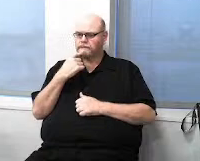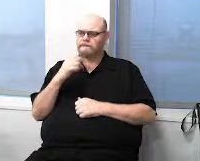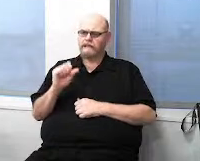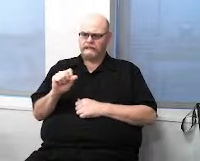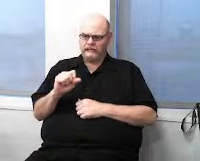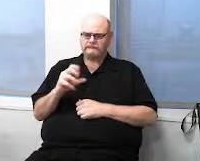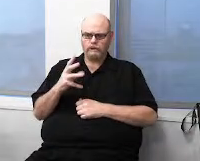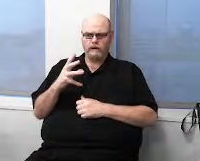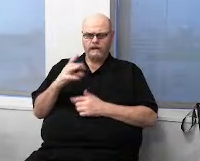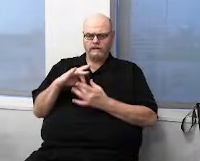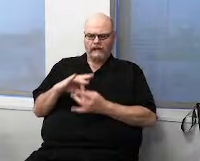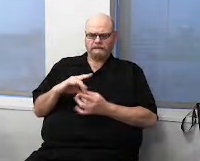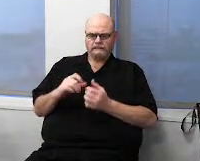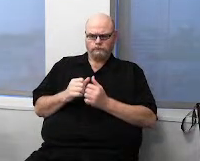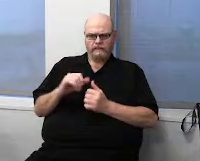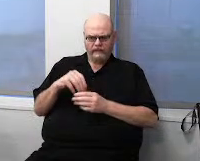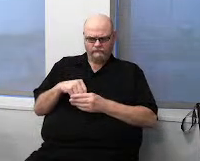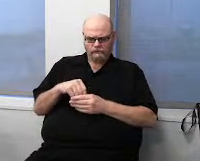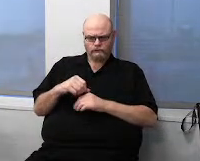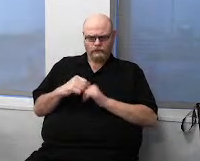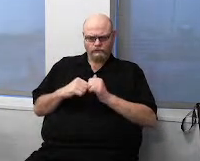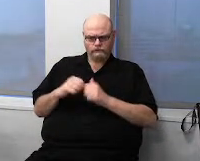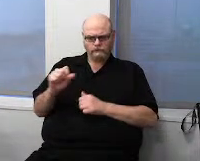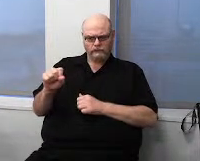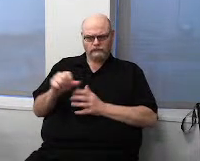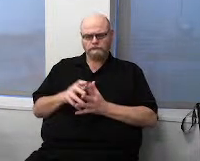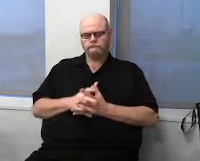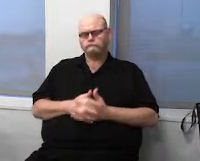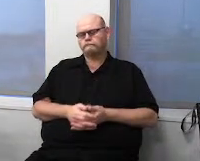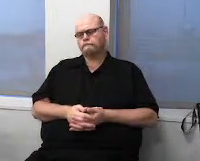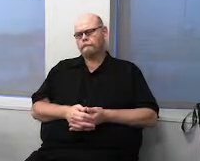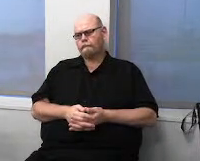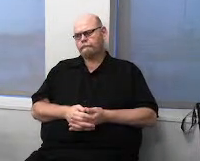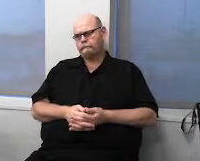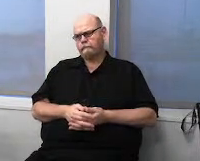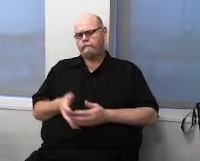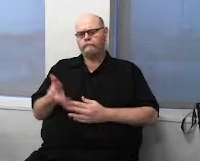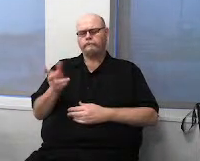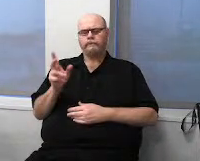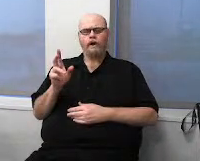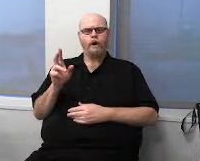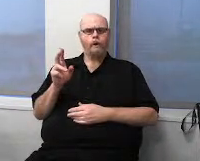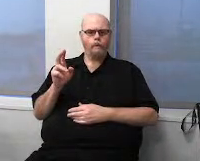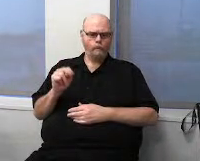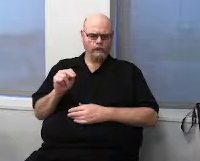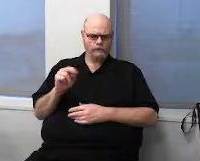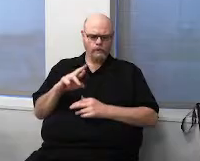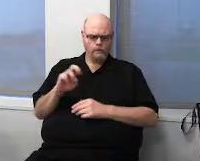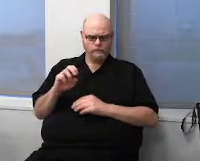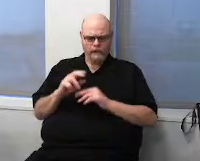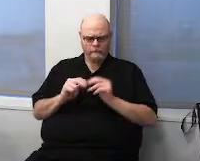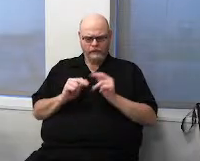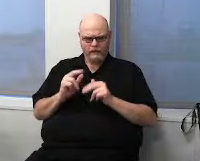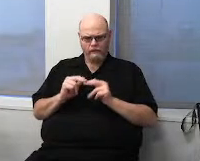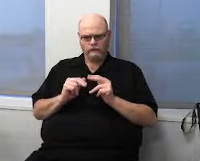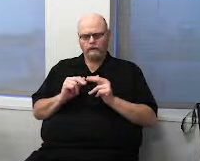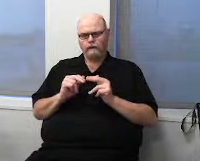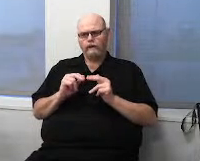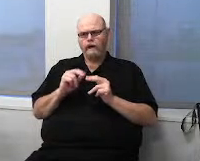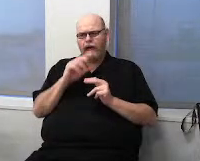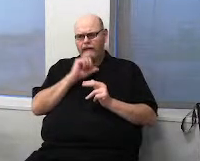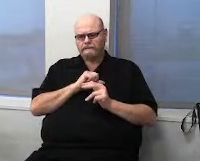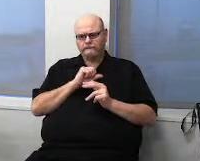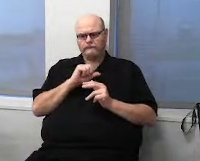I'll say yes in the context of infrastructure, yes. When you rebuild aged infrastructure, are